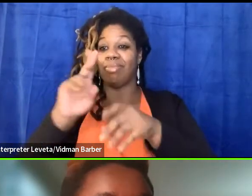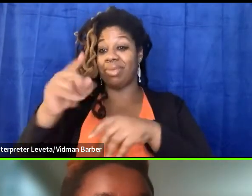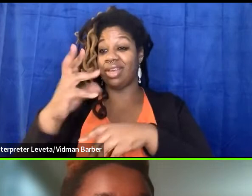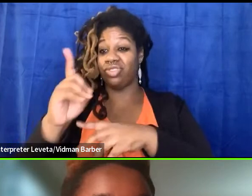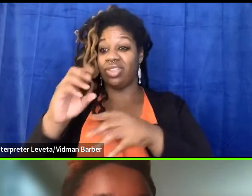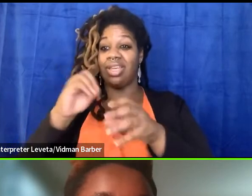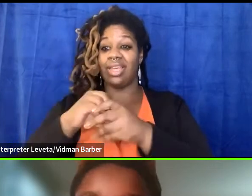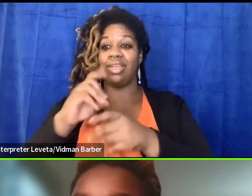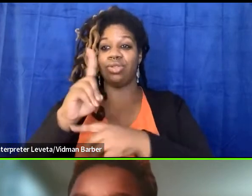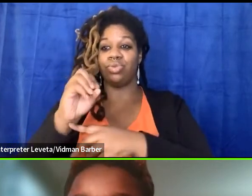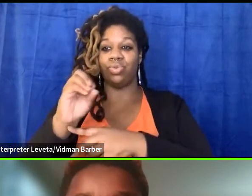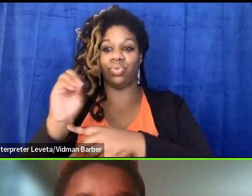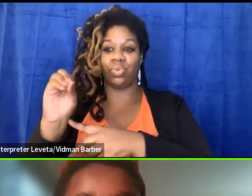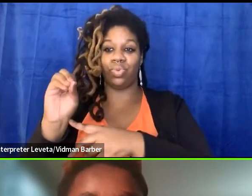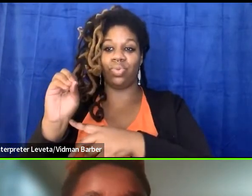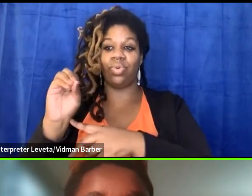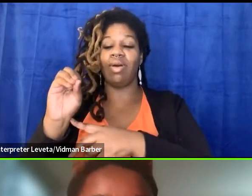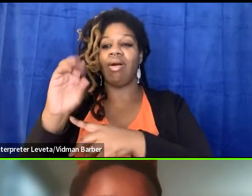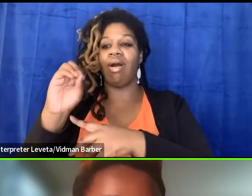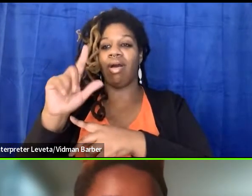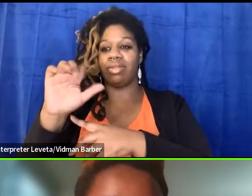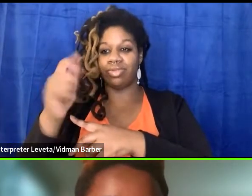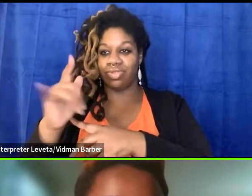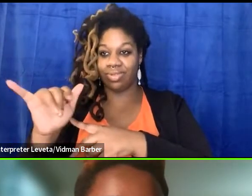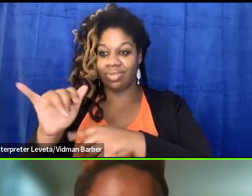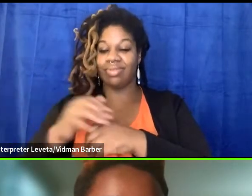DC. Pronouns are he, him, his. Really excited to be here.